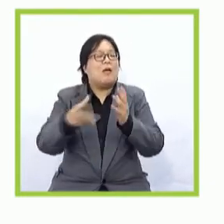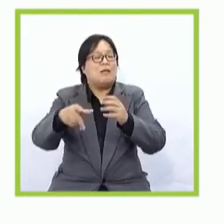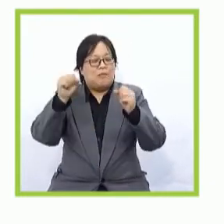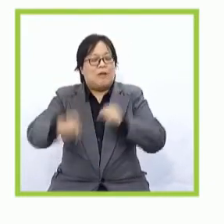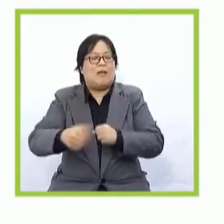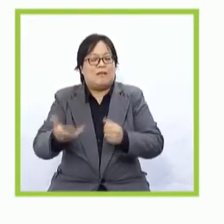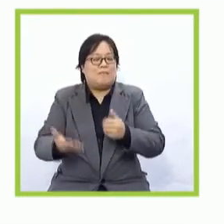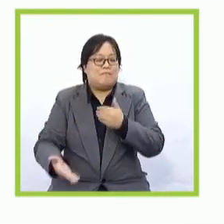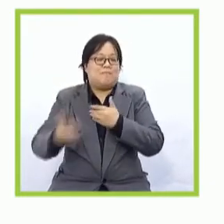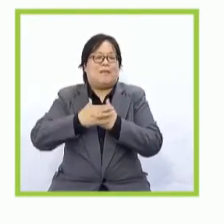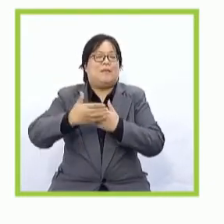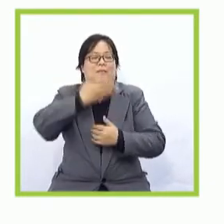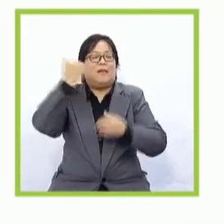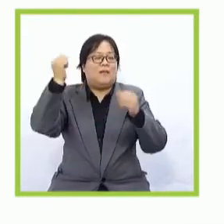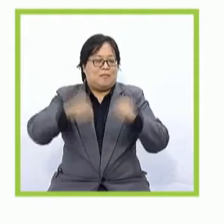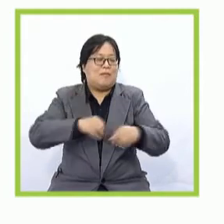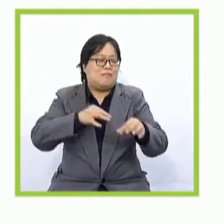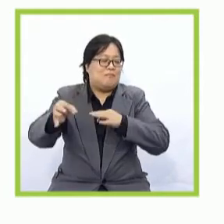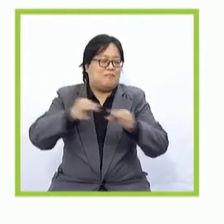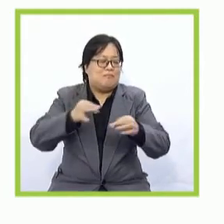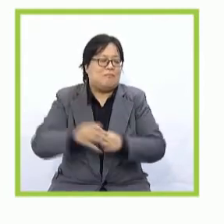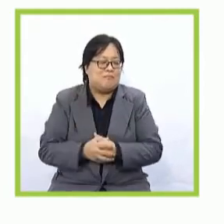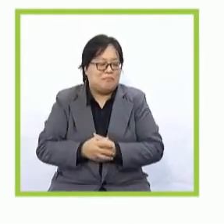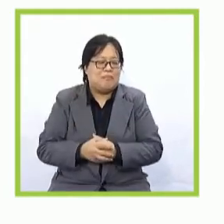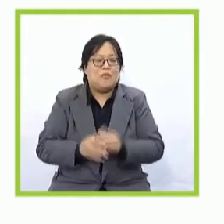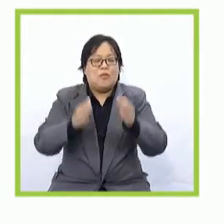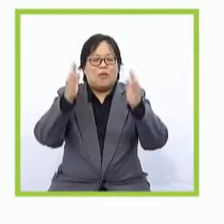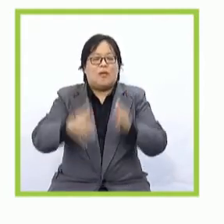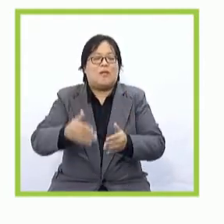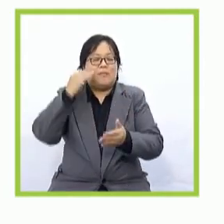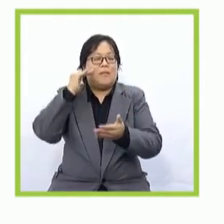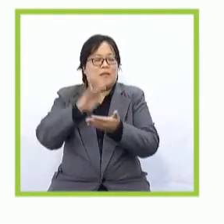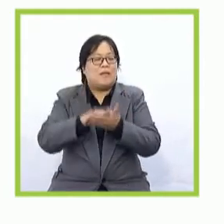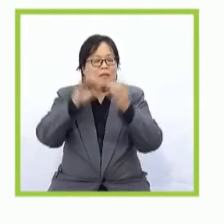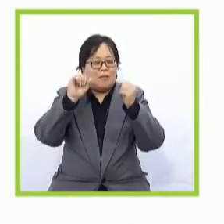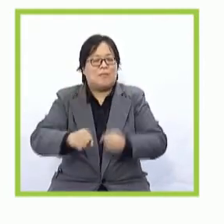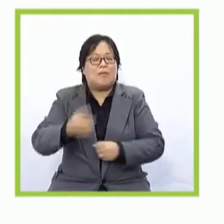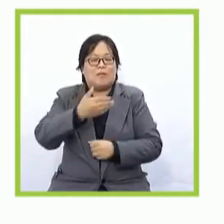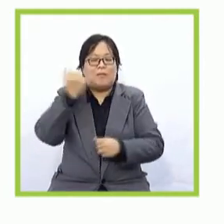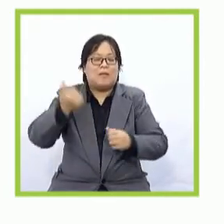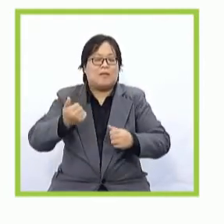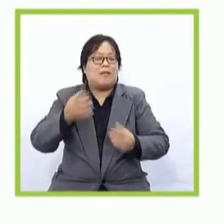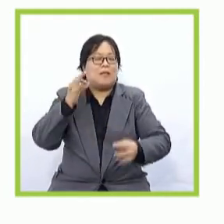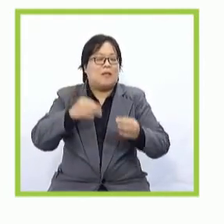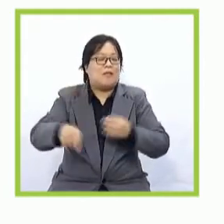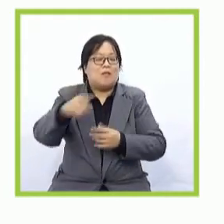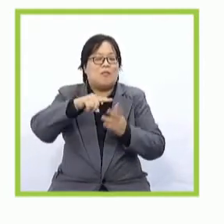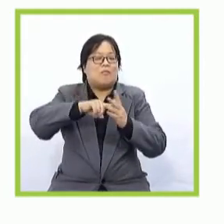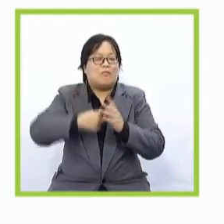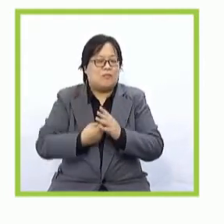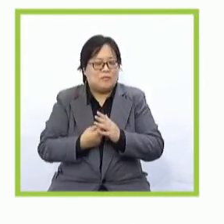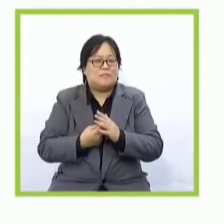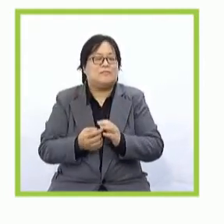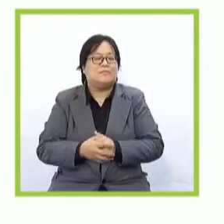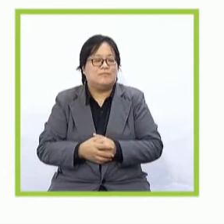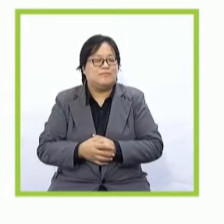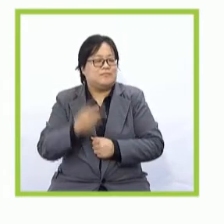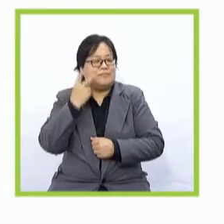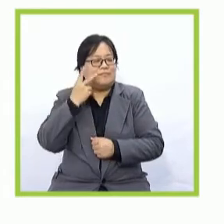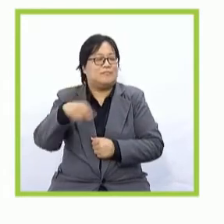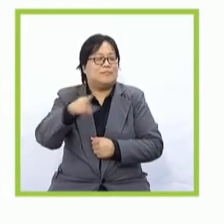better. And people will only believe that things can be better if they start to see